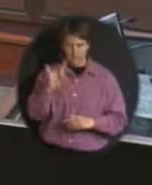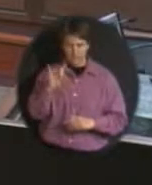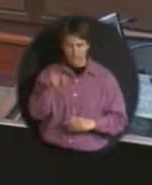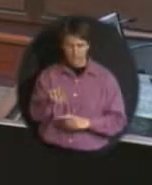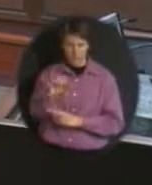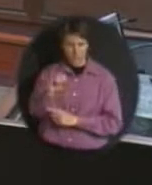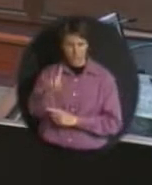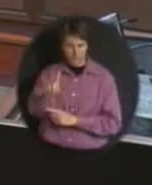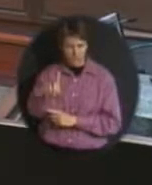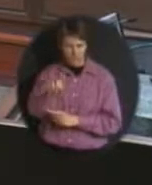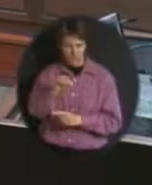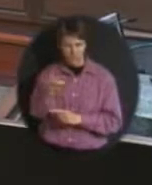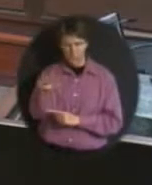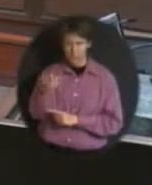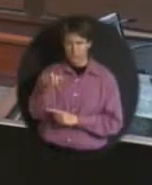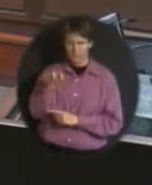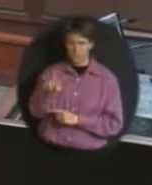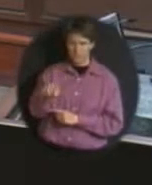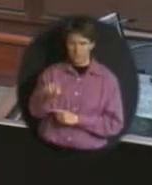8.01 through